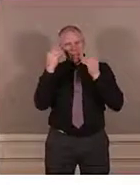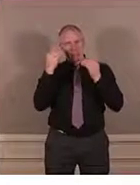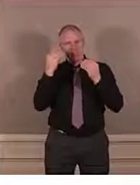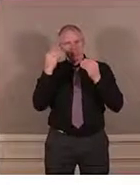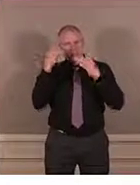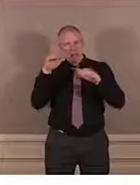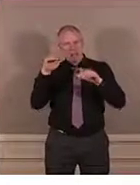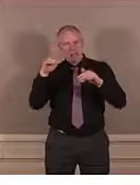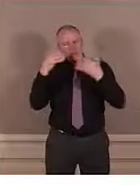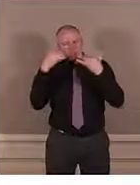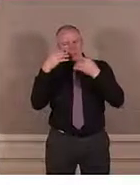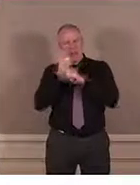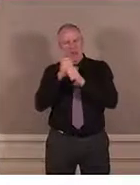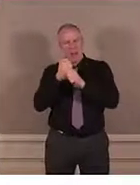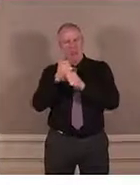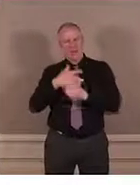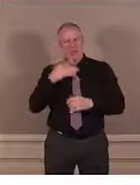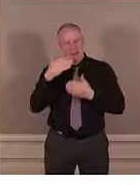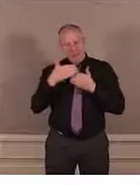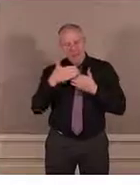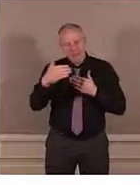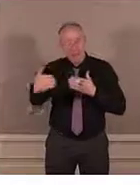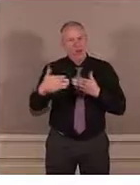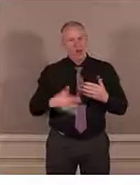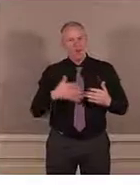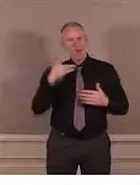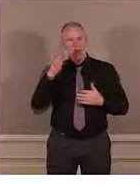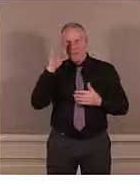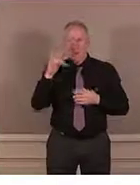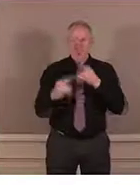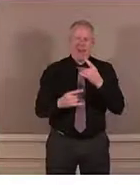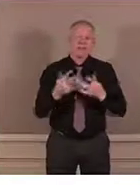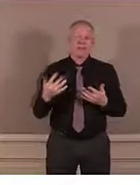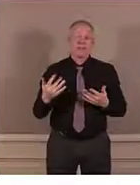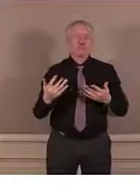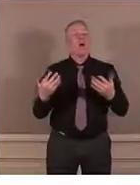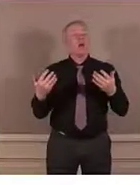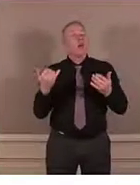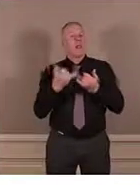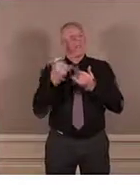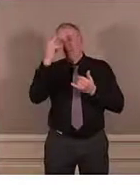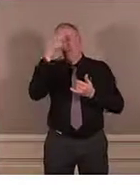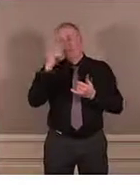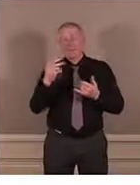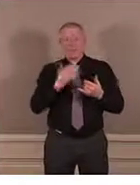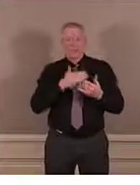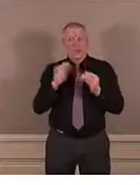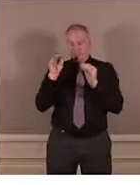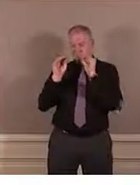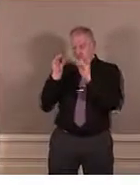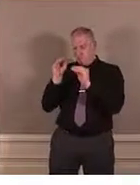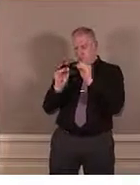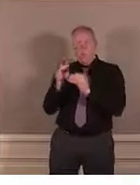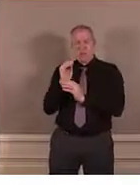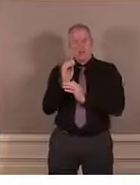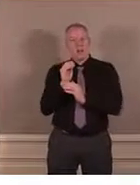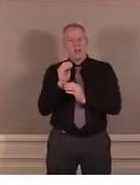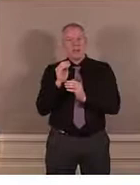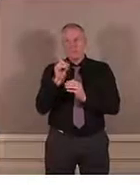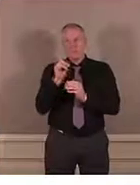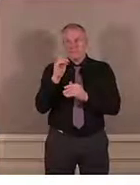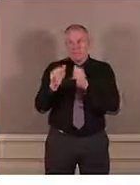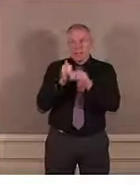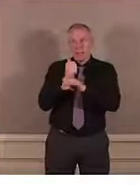learning, and examples of that really has to start taking place. And that could include things like putting together a library of tools